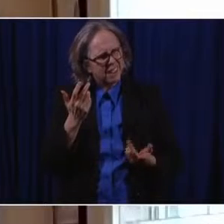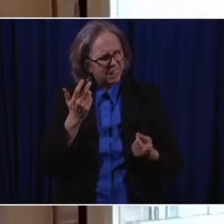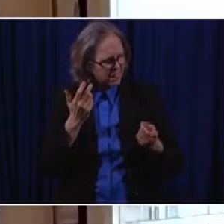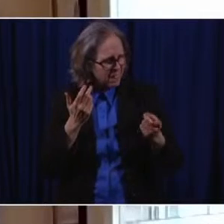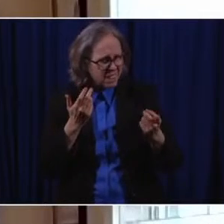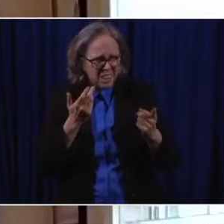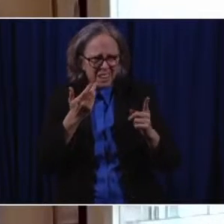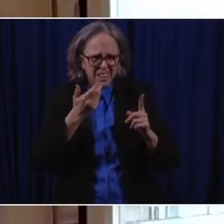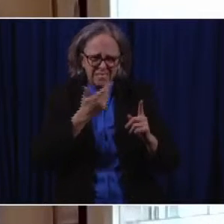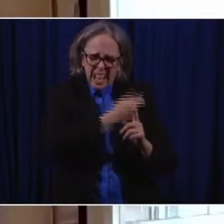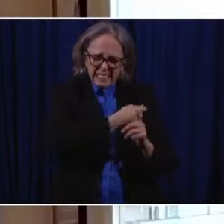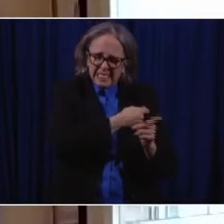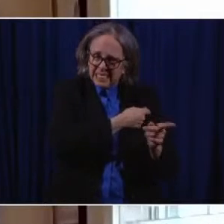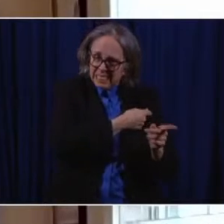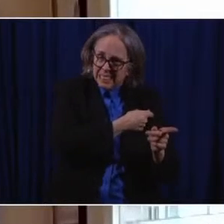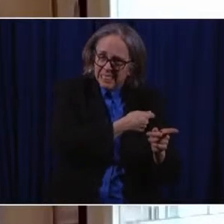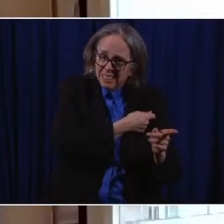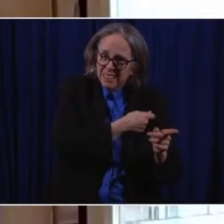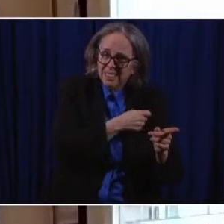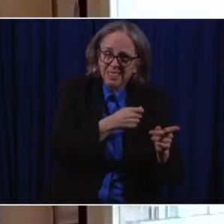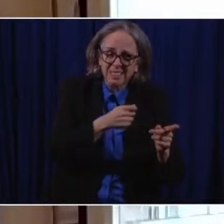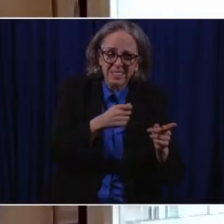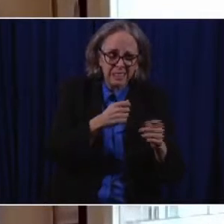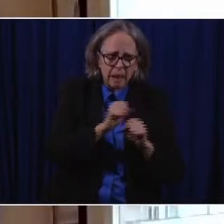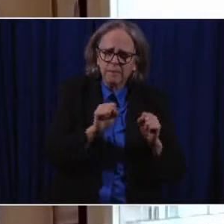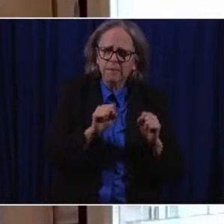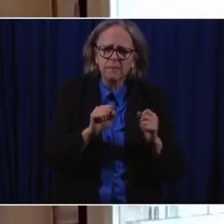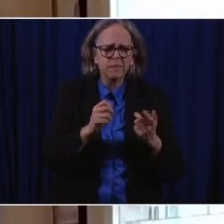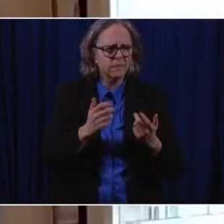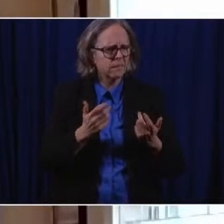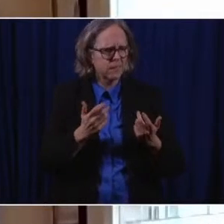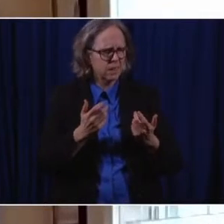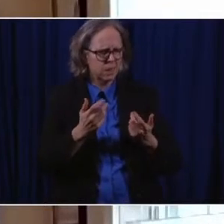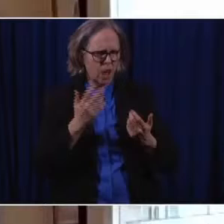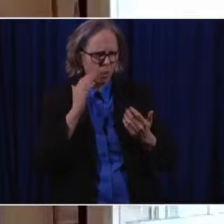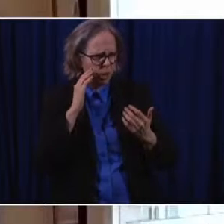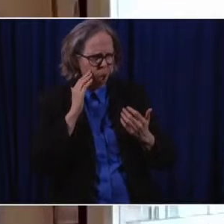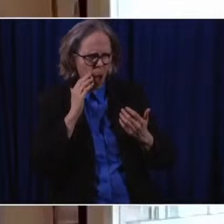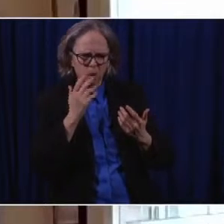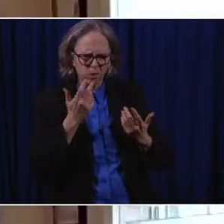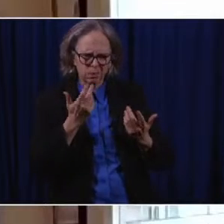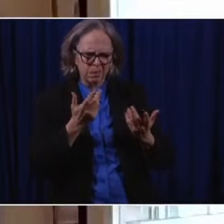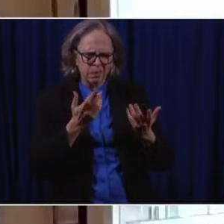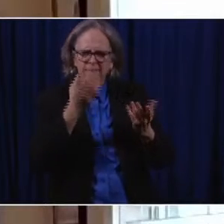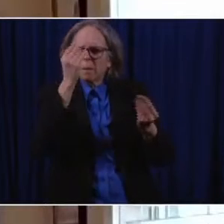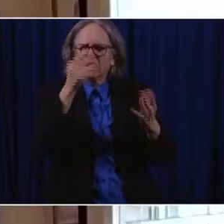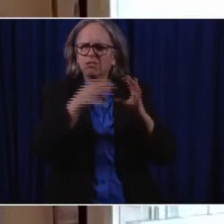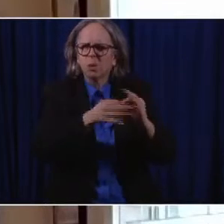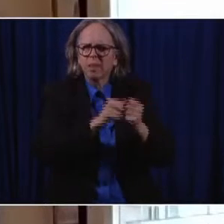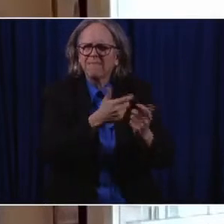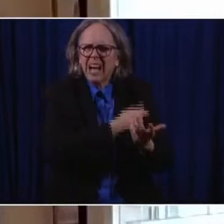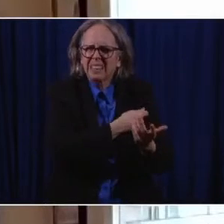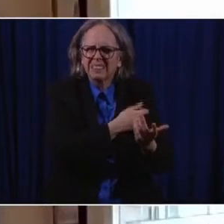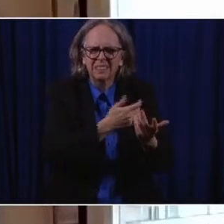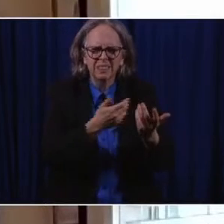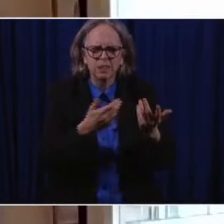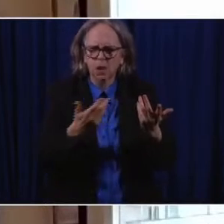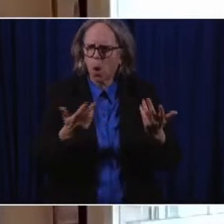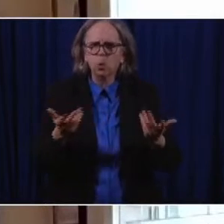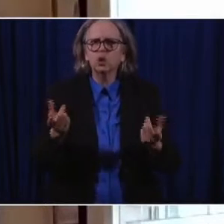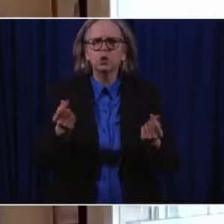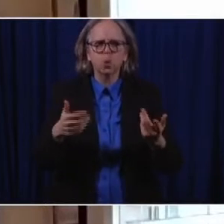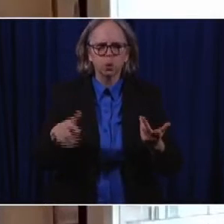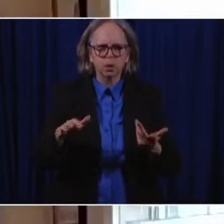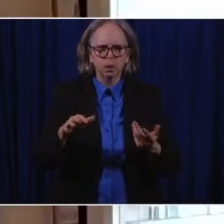we're able to share what we know and assure people that their safety comes first, because it does. And there